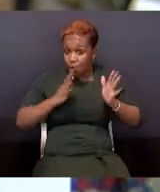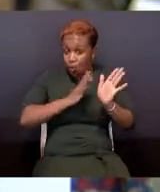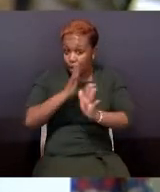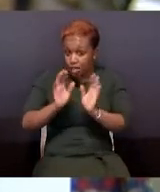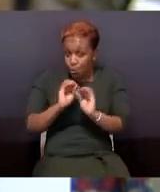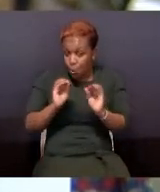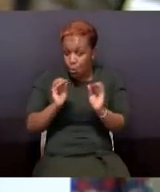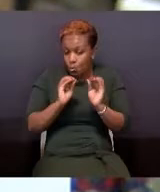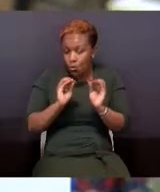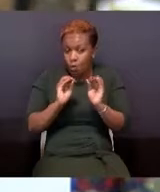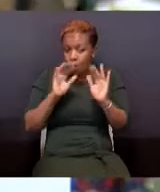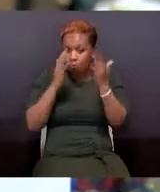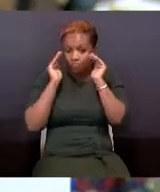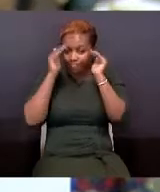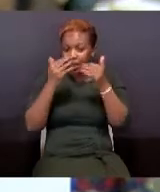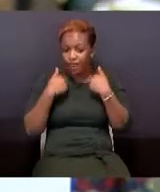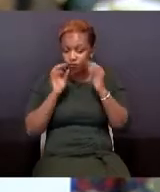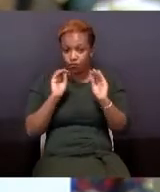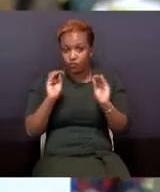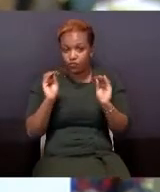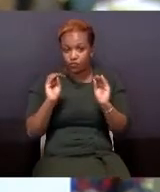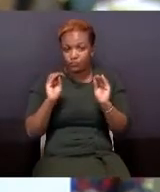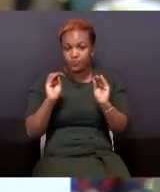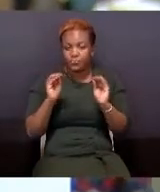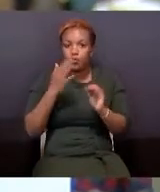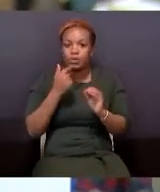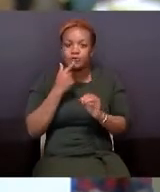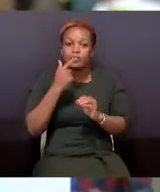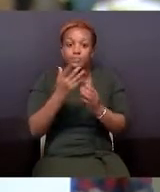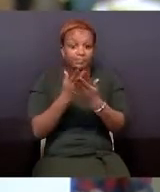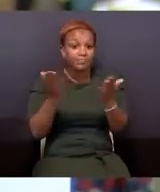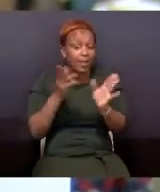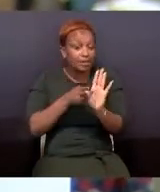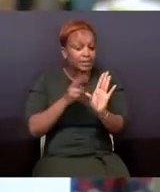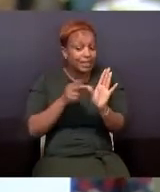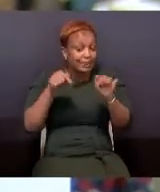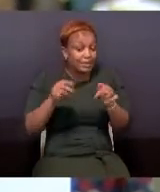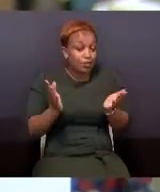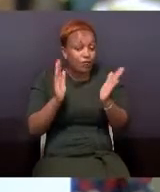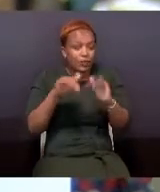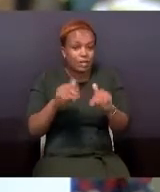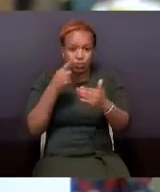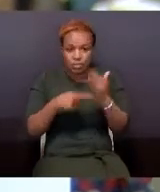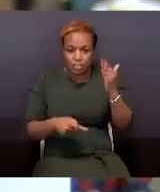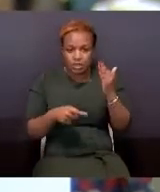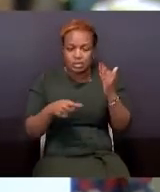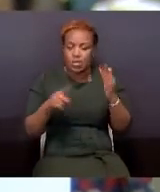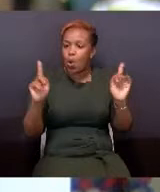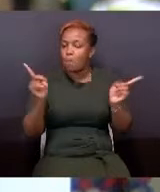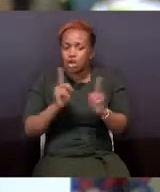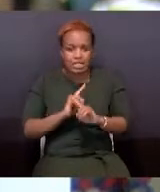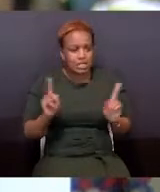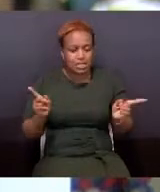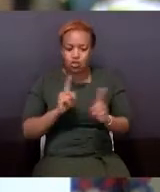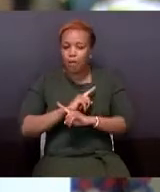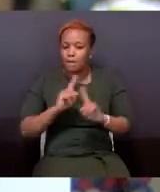and are not determined. And I want to tell the participants in this conference, nobody